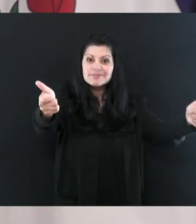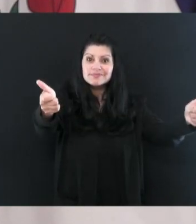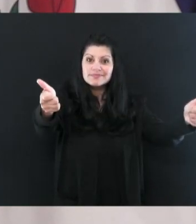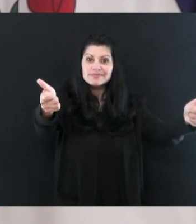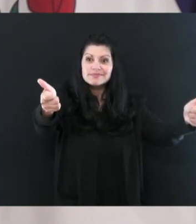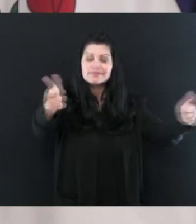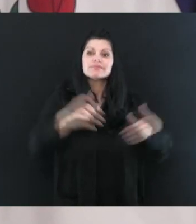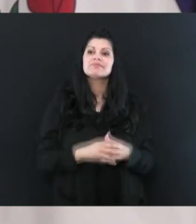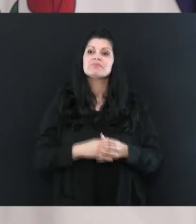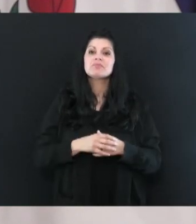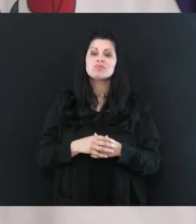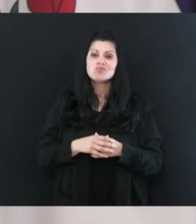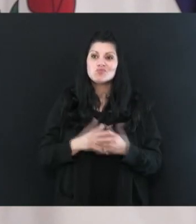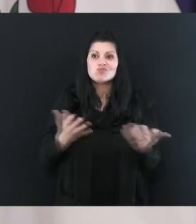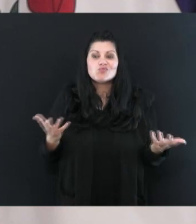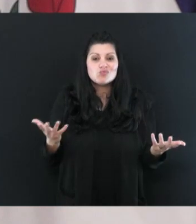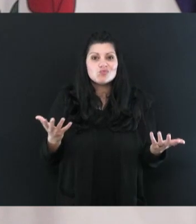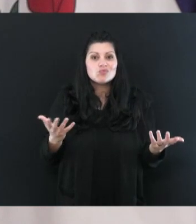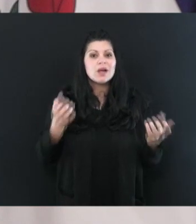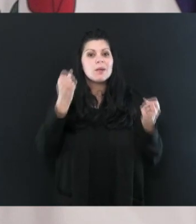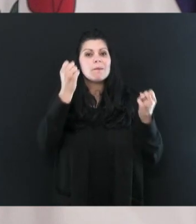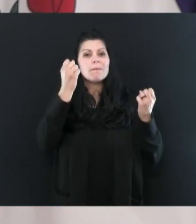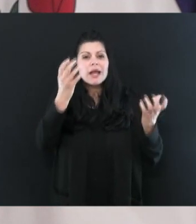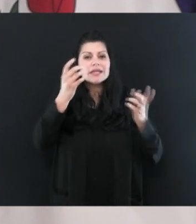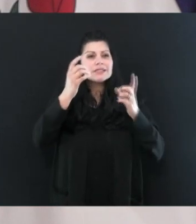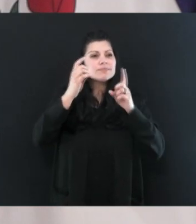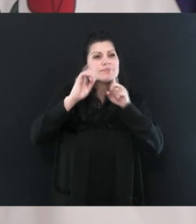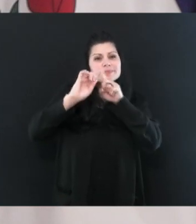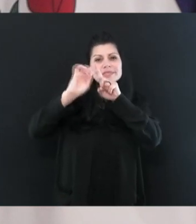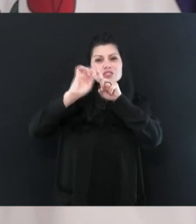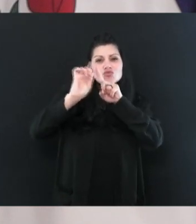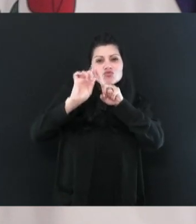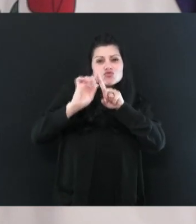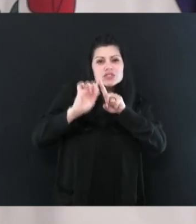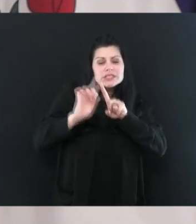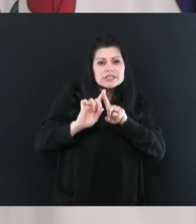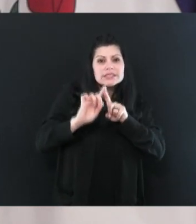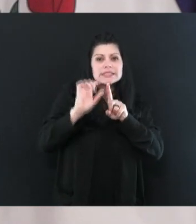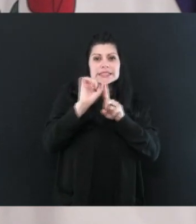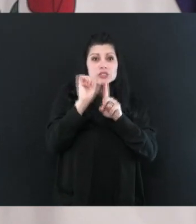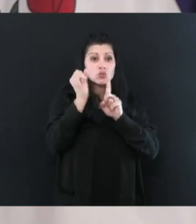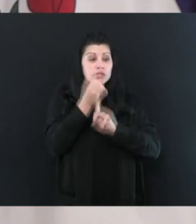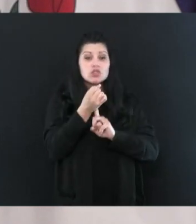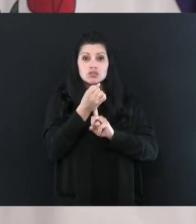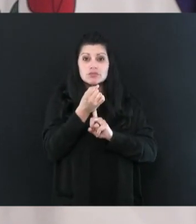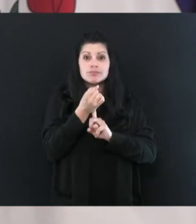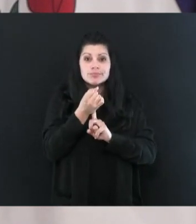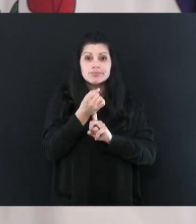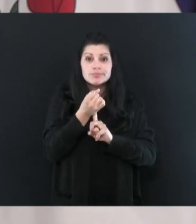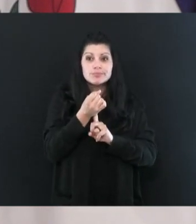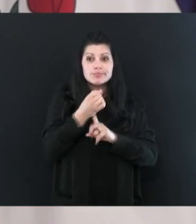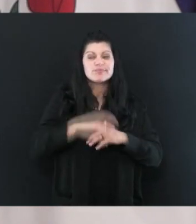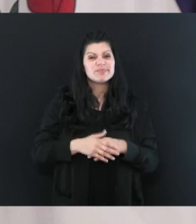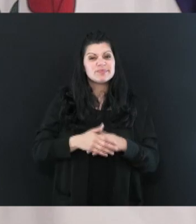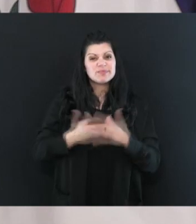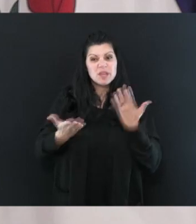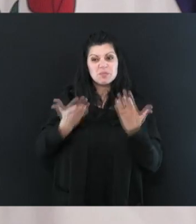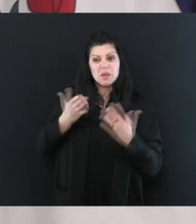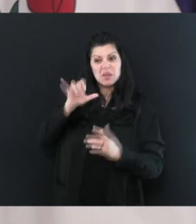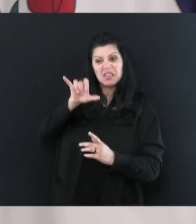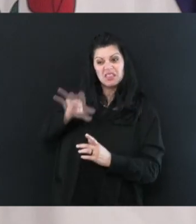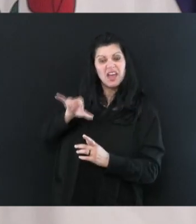a lot of different situations, this bond would have been defeated. It